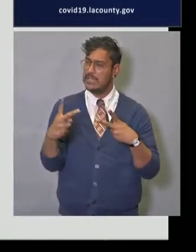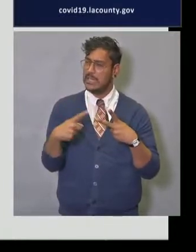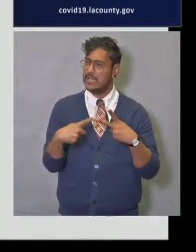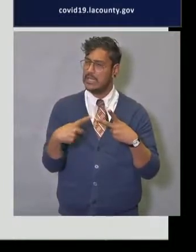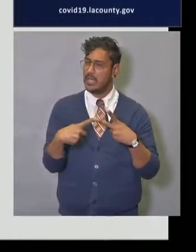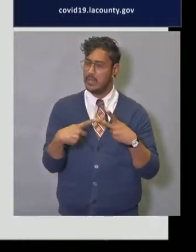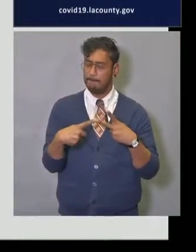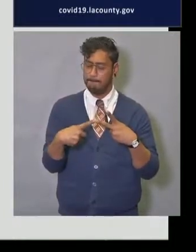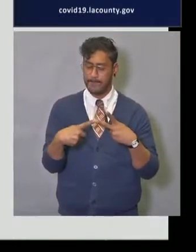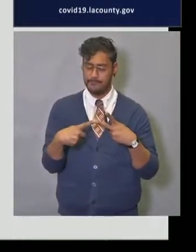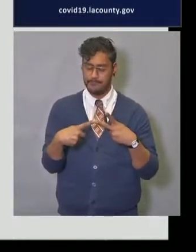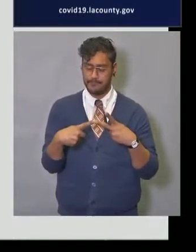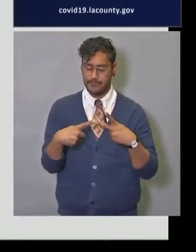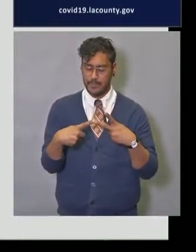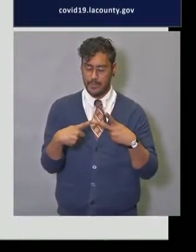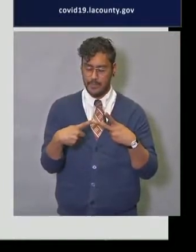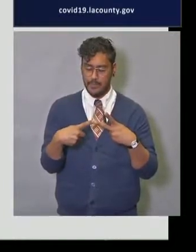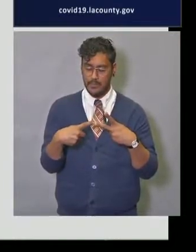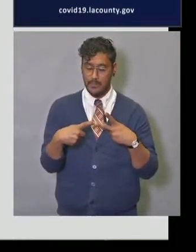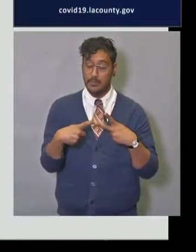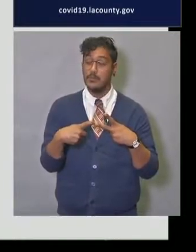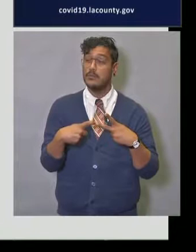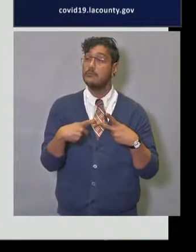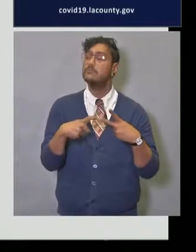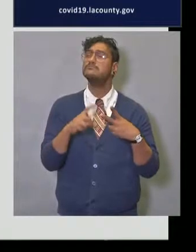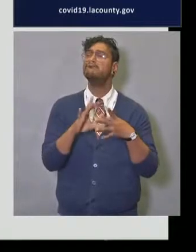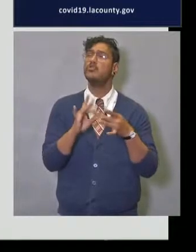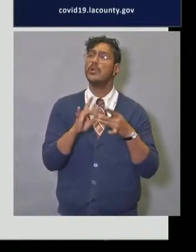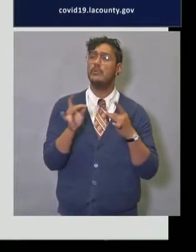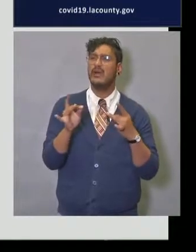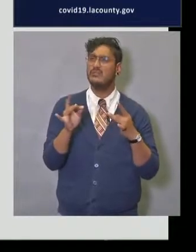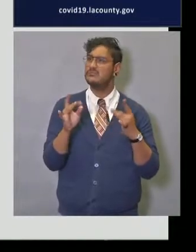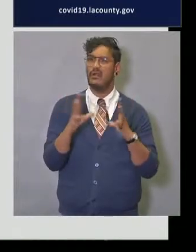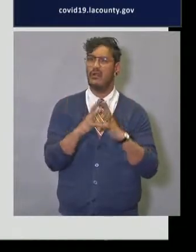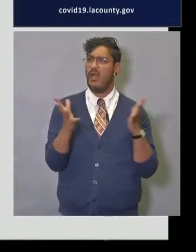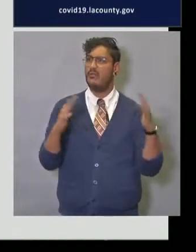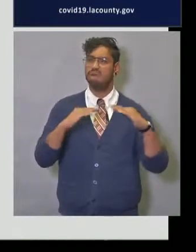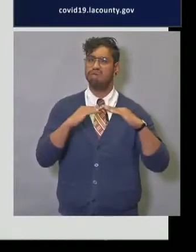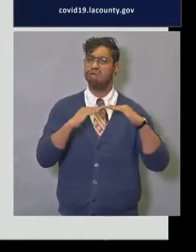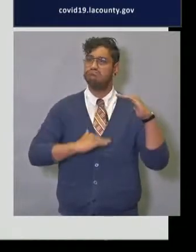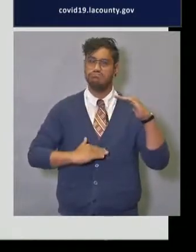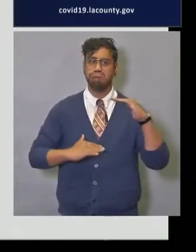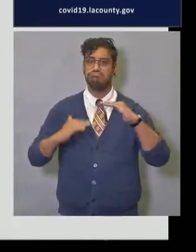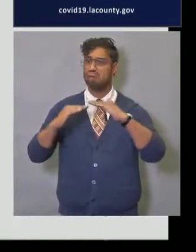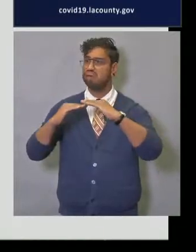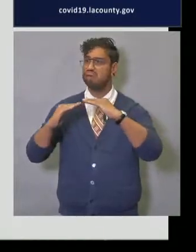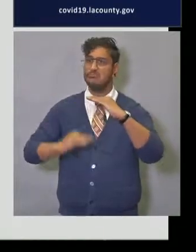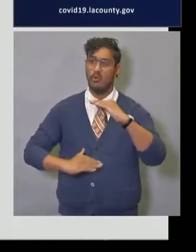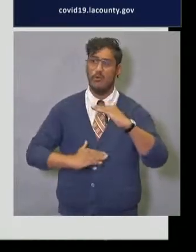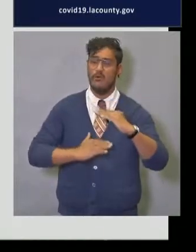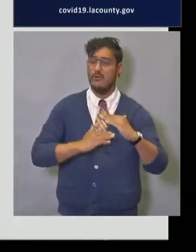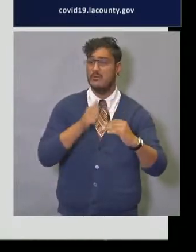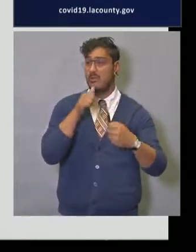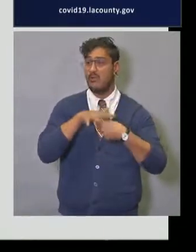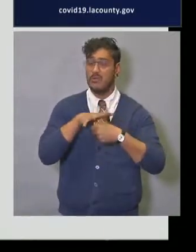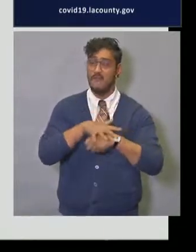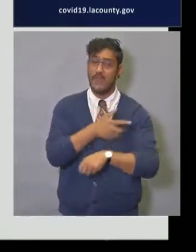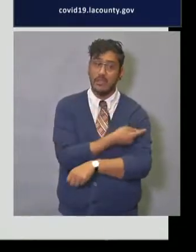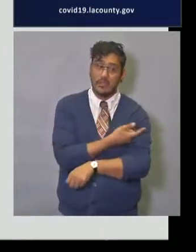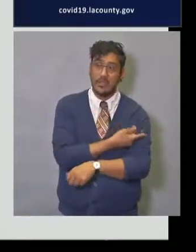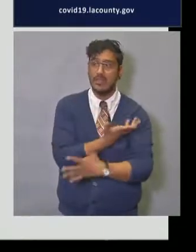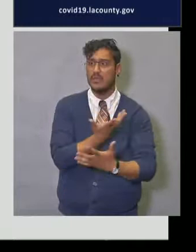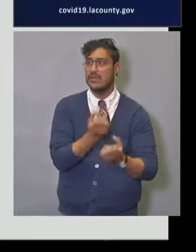is, we've been talking about inequity a lot in the vaccines, in the case